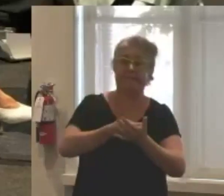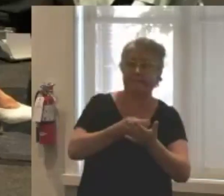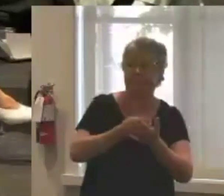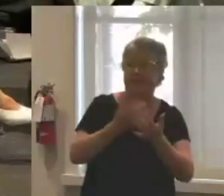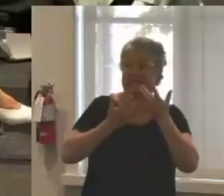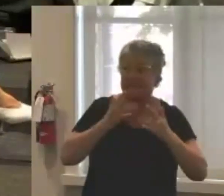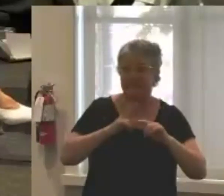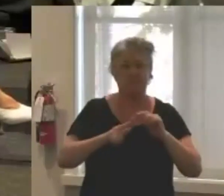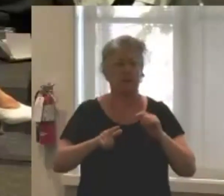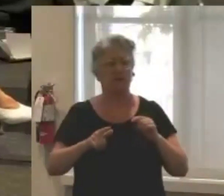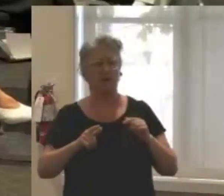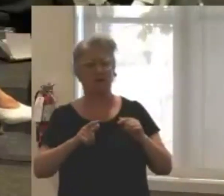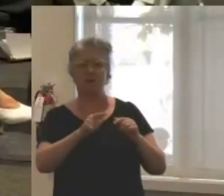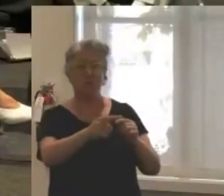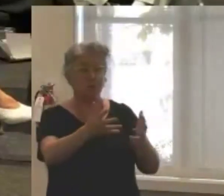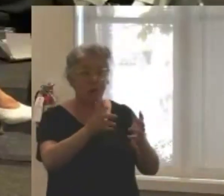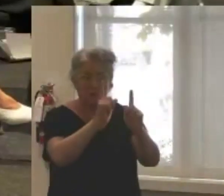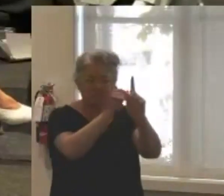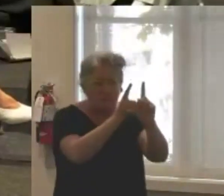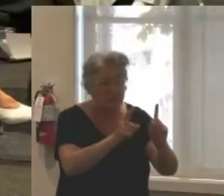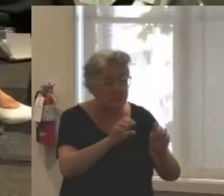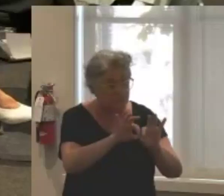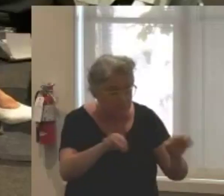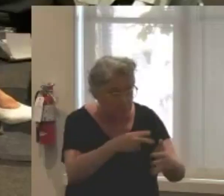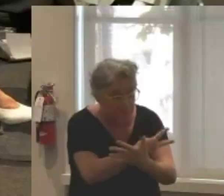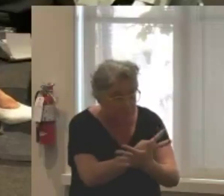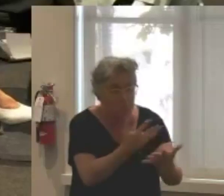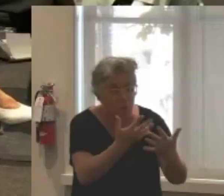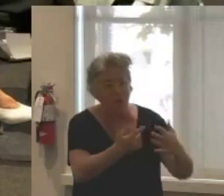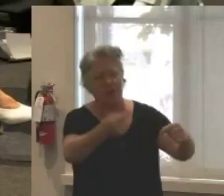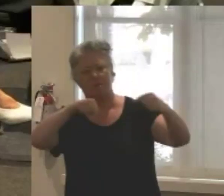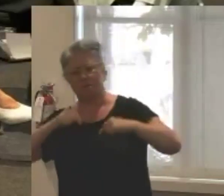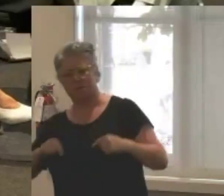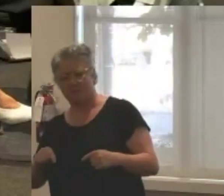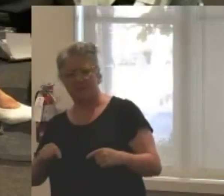how can we facilitate getting you to that point with what